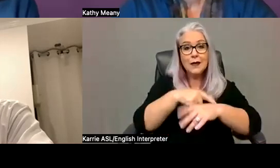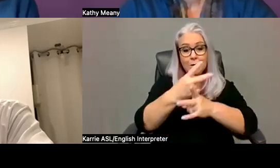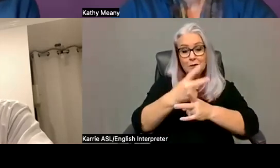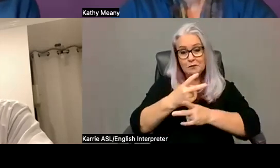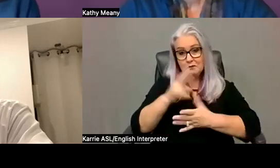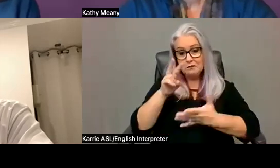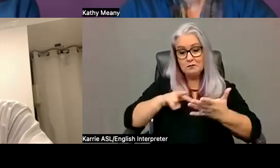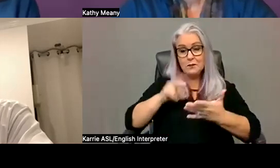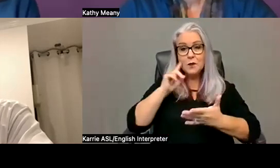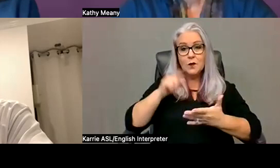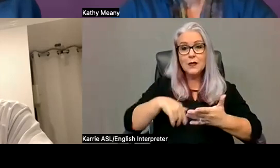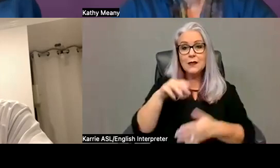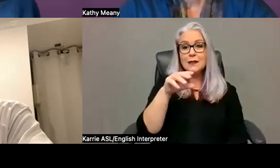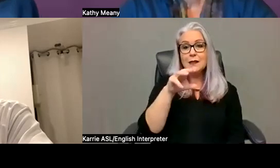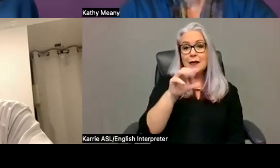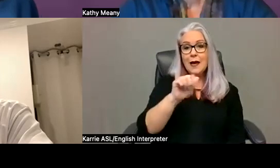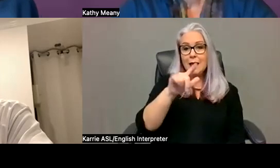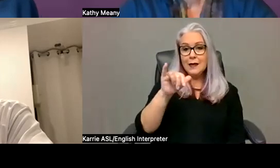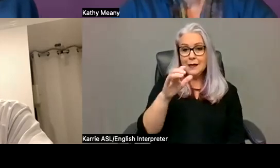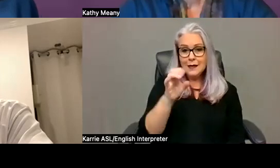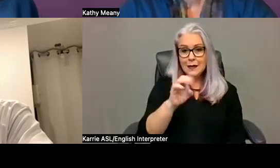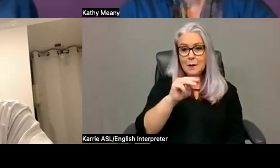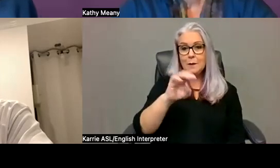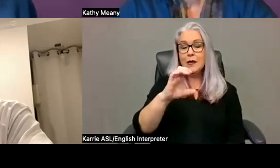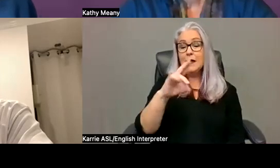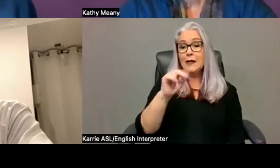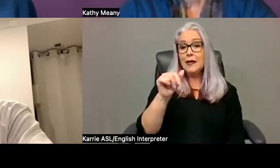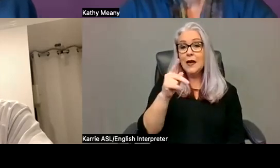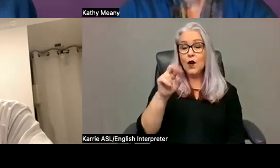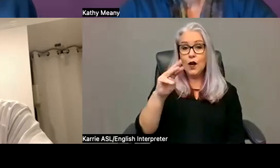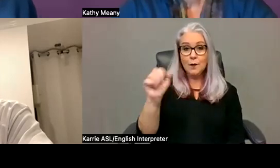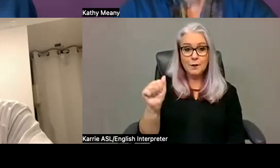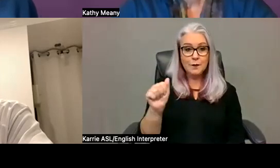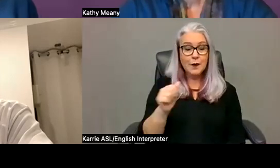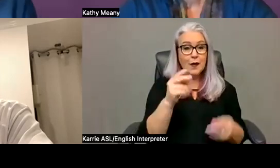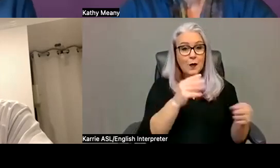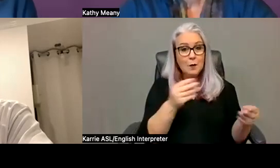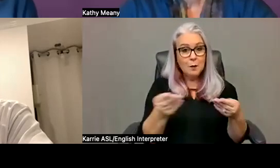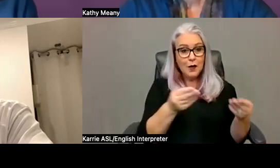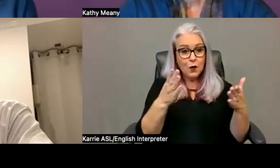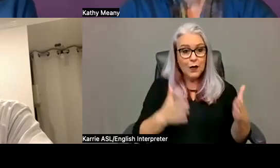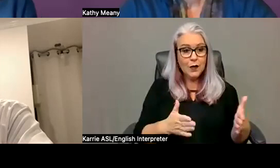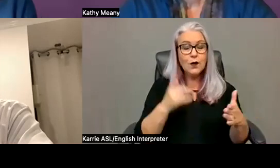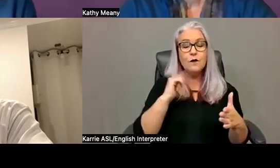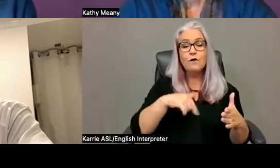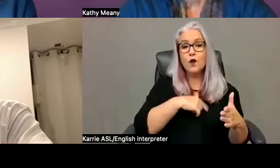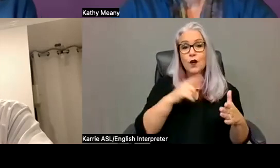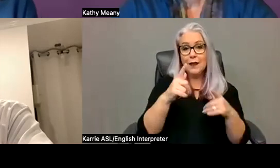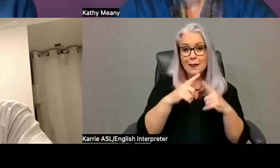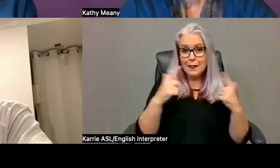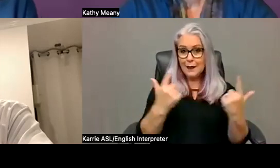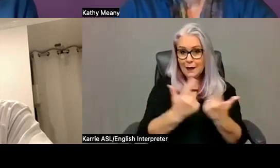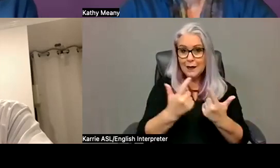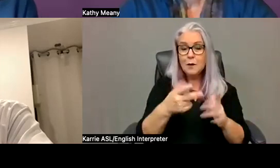League and a resident of Sleepy Hollow. Our moderator is Kathy Meany, and in keeping with league policy, Ms. Meany